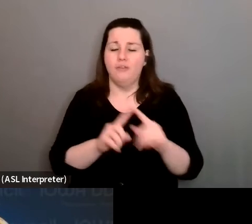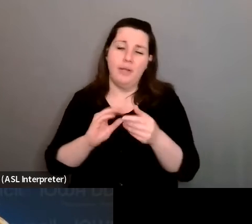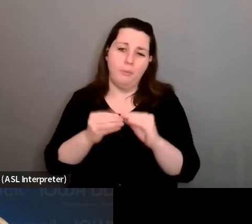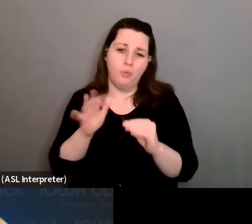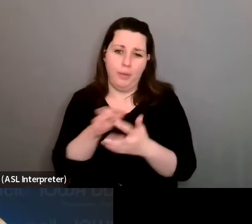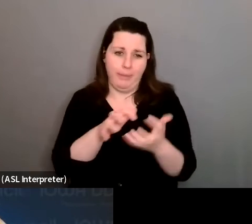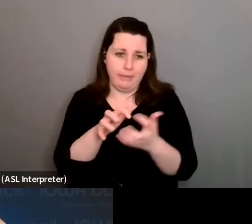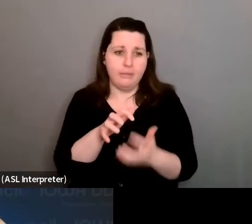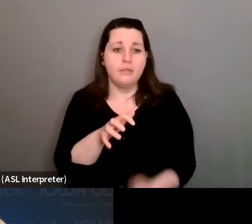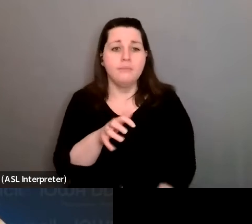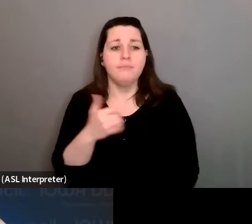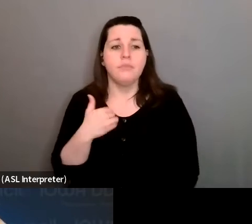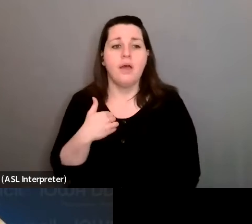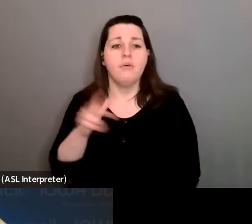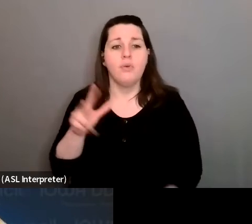we've got the